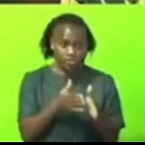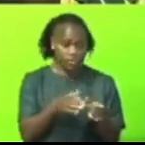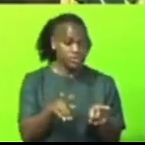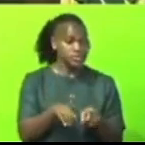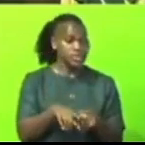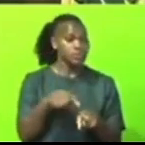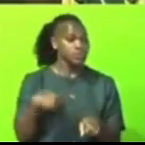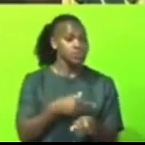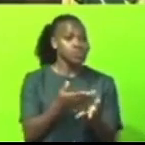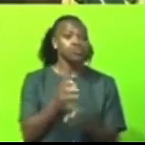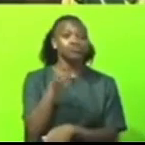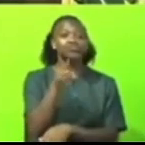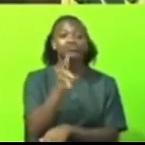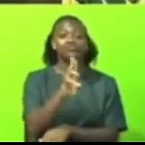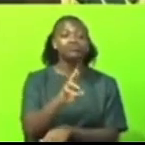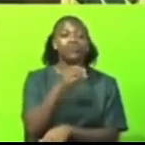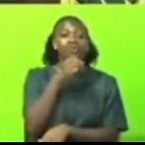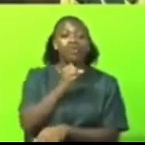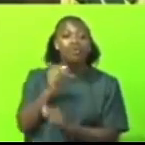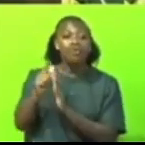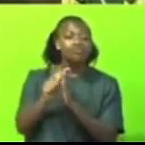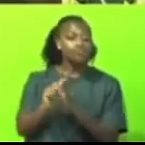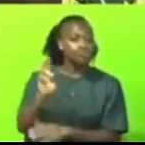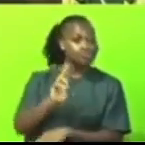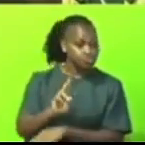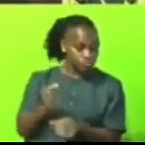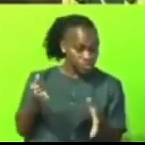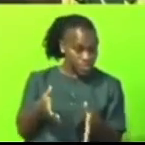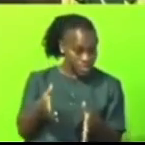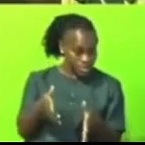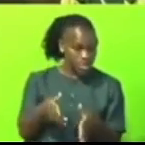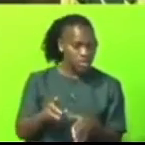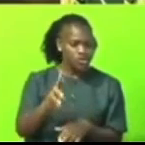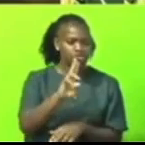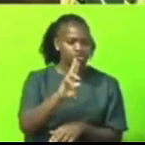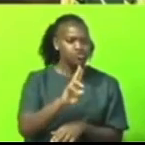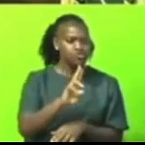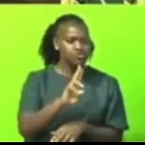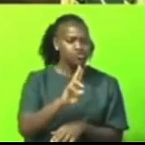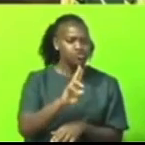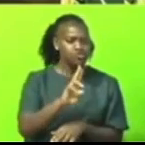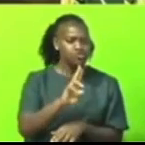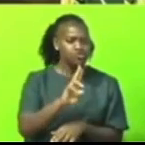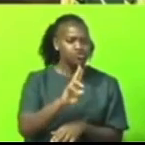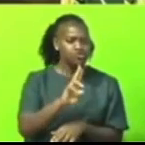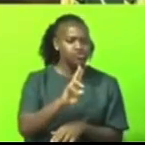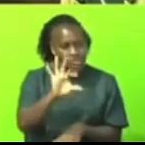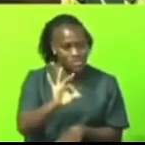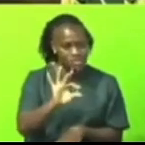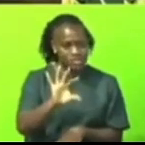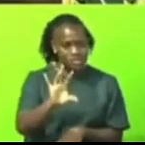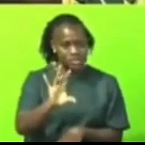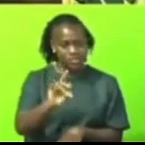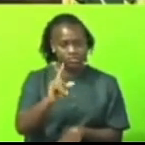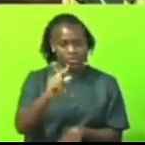you to enforce the exist ruling of this house based on article 971 G and H